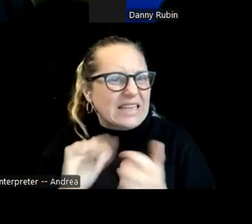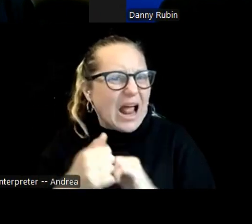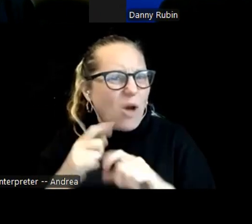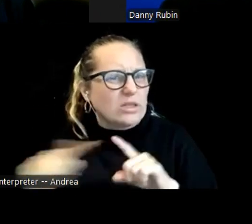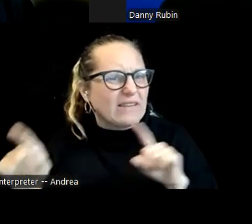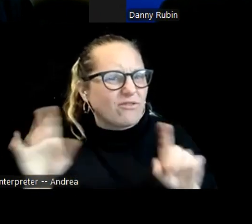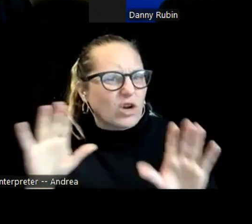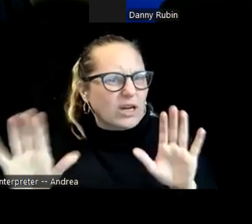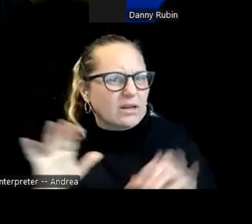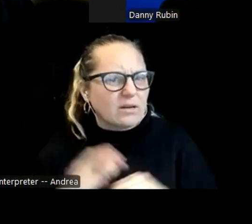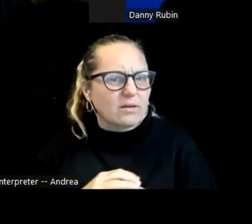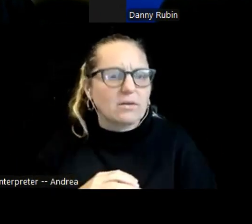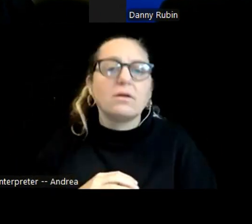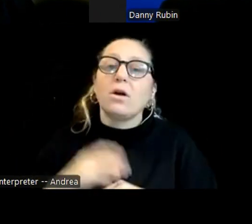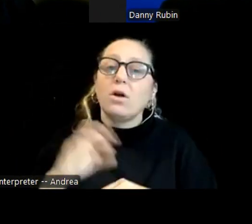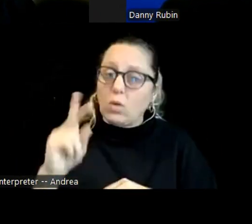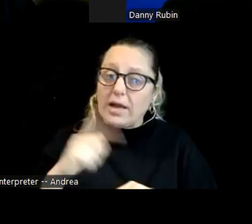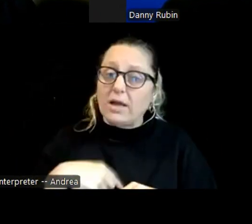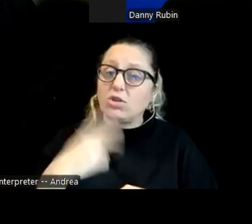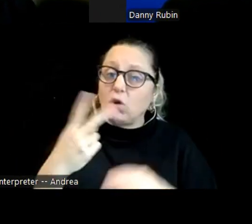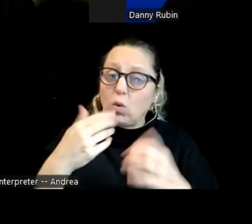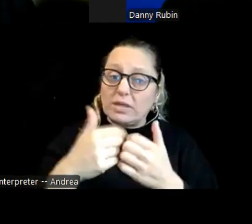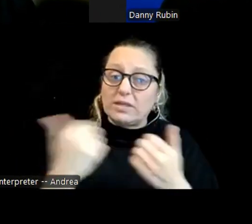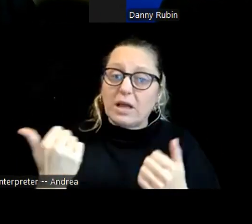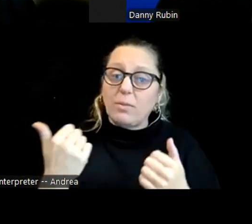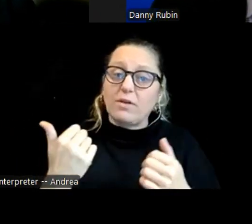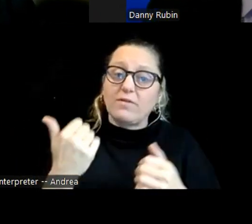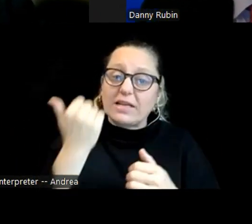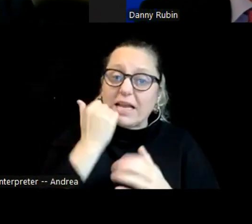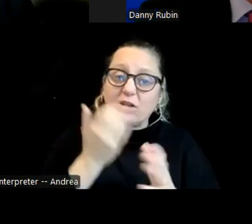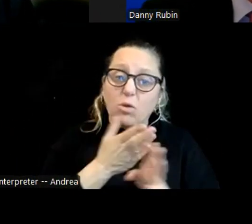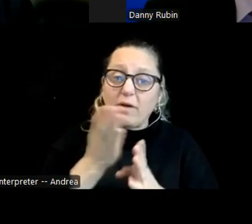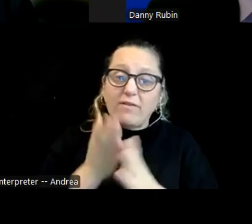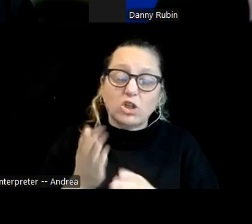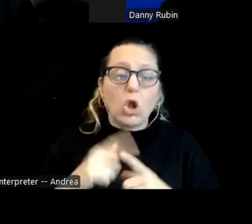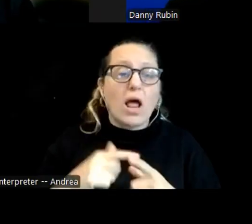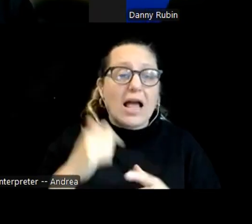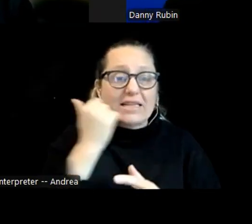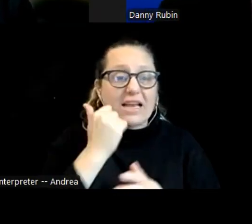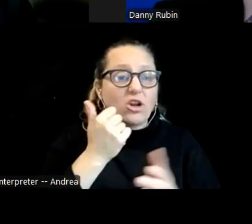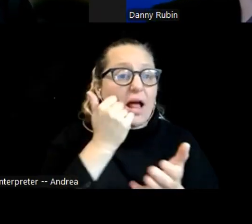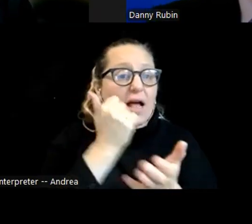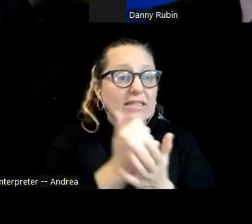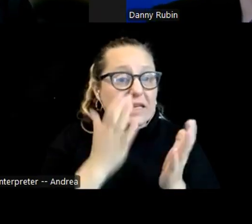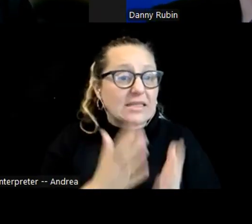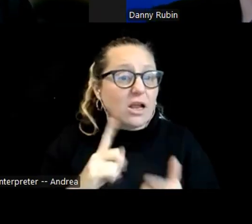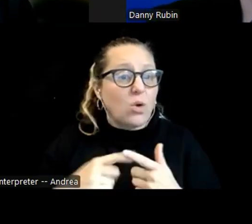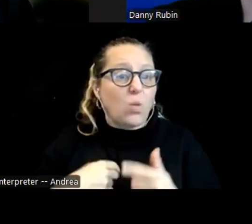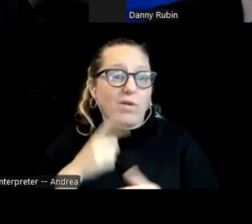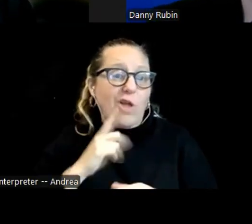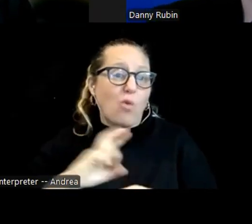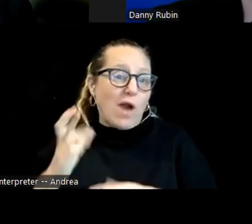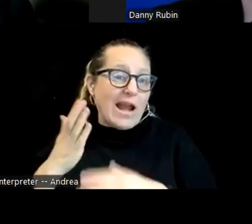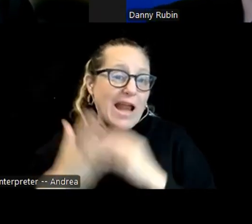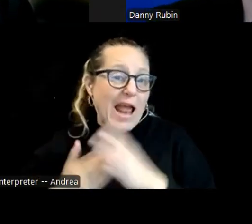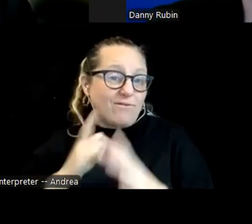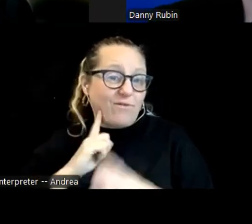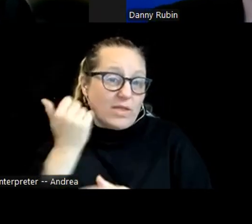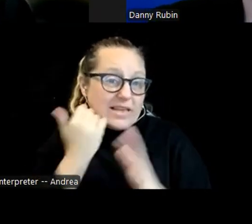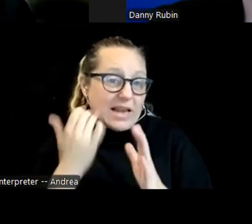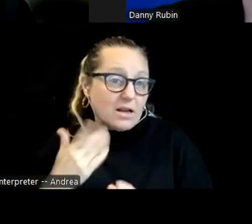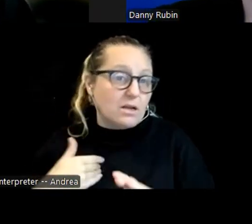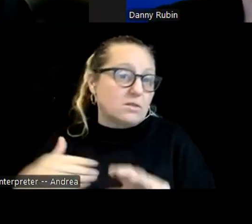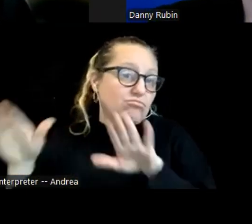Okay, these are two separate dental professions. Dental assistant, we are the right hand to the dentist, so to